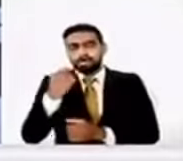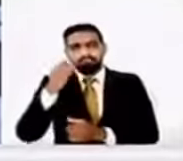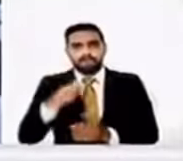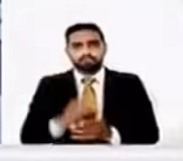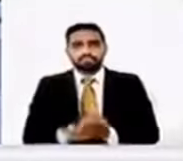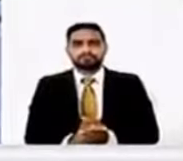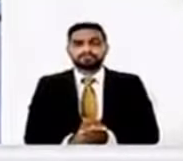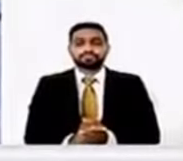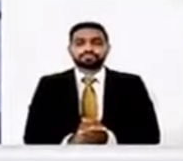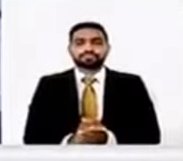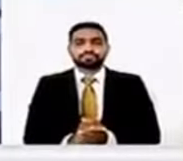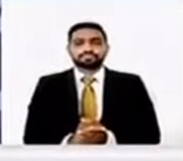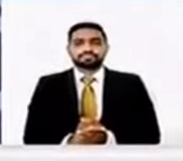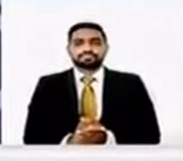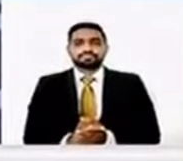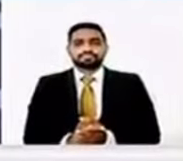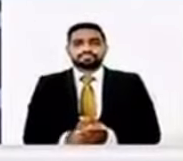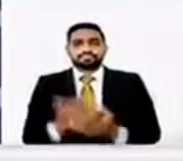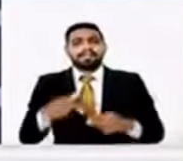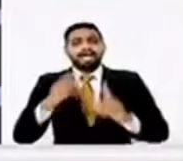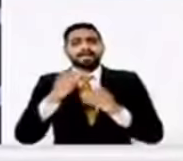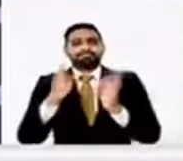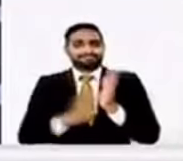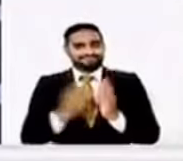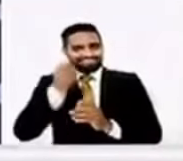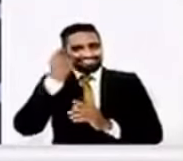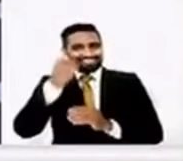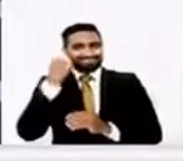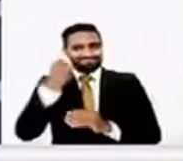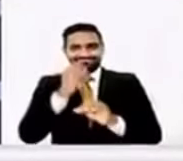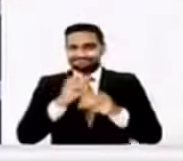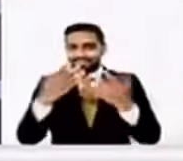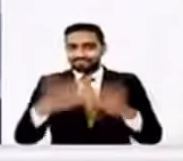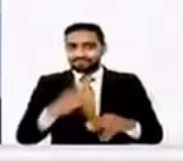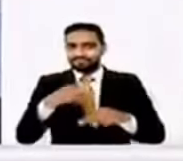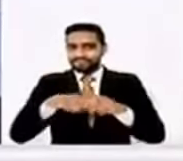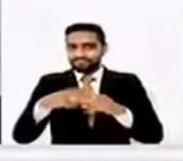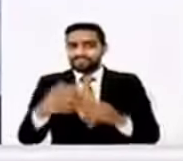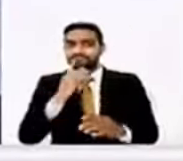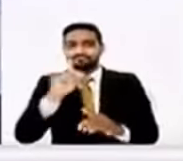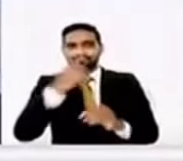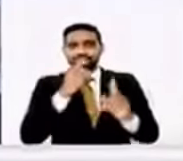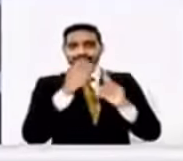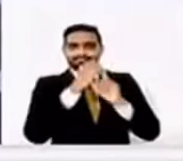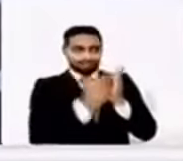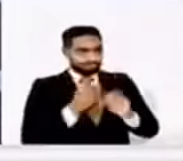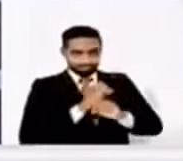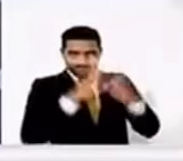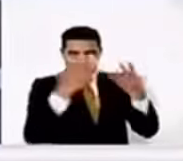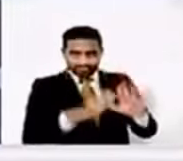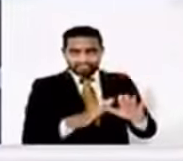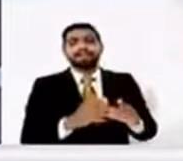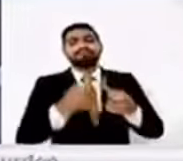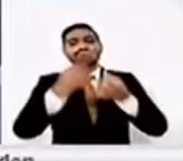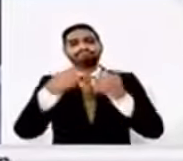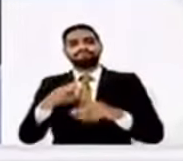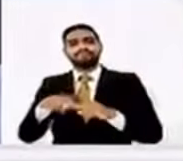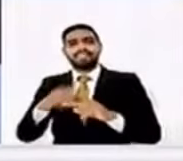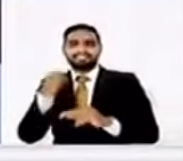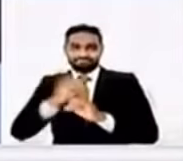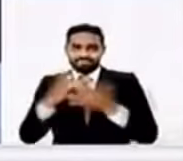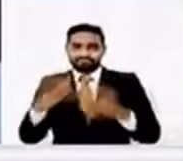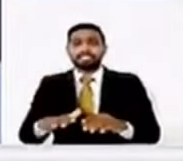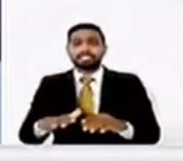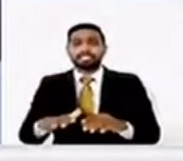Well, that was the Prime Minister's closing remarks after delivering the budget 2021. But what happens after the budget is presented in